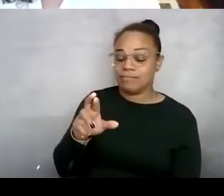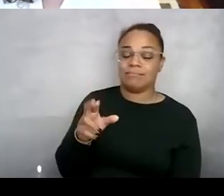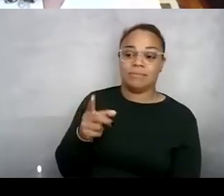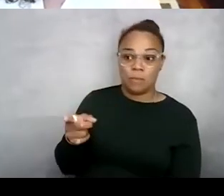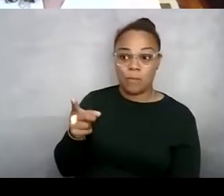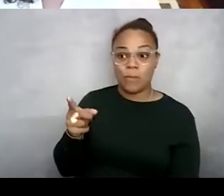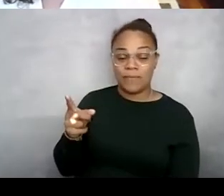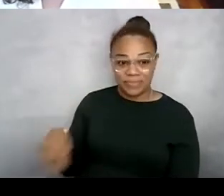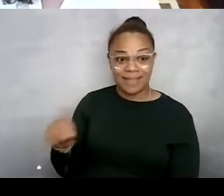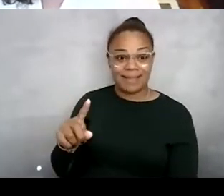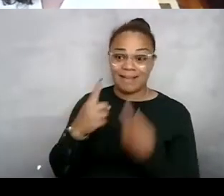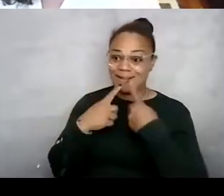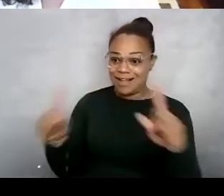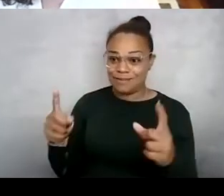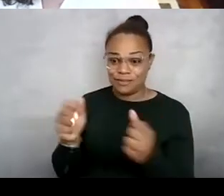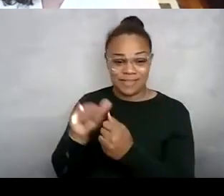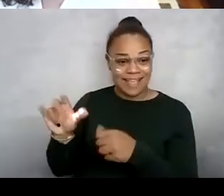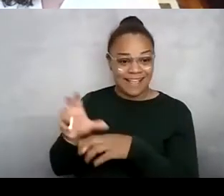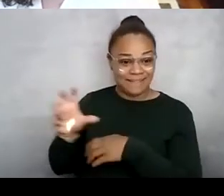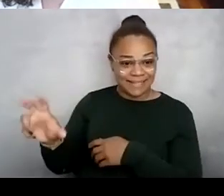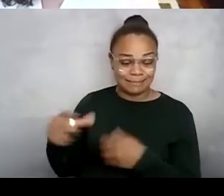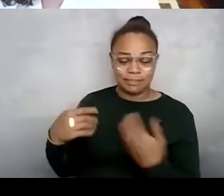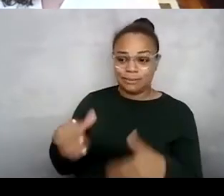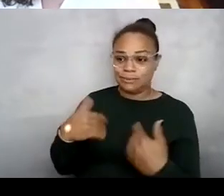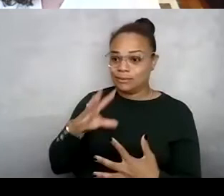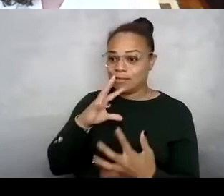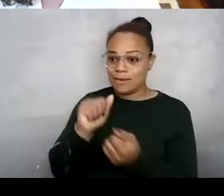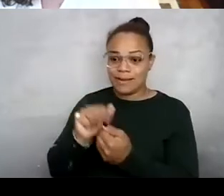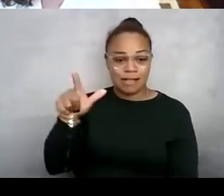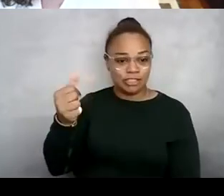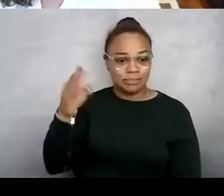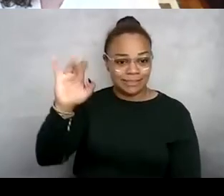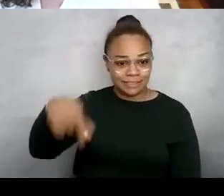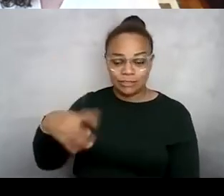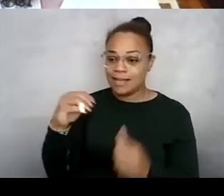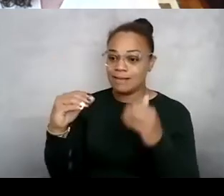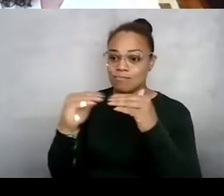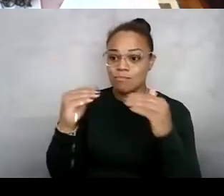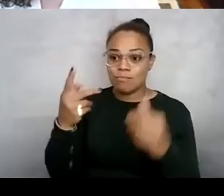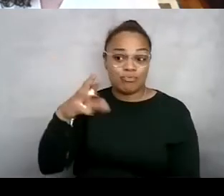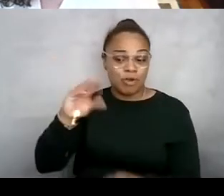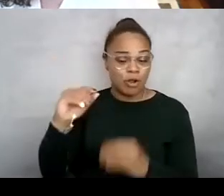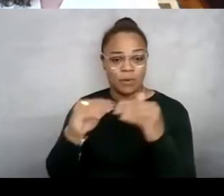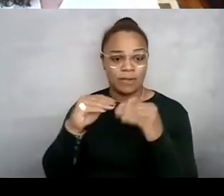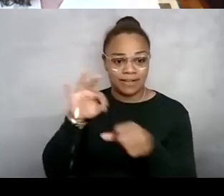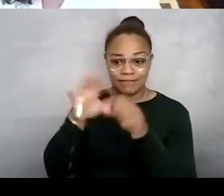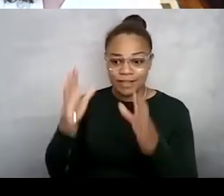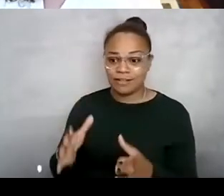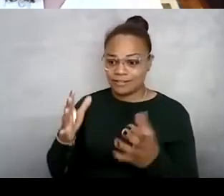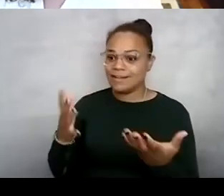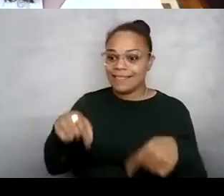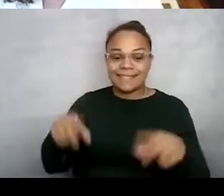investment, talking to LGBTQ and pro-equality voters, these are votes being left on the table state after state after